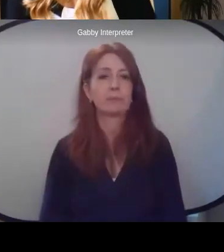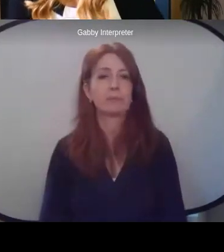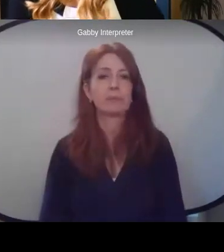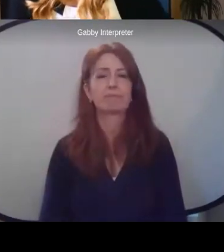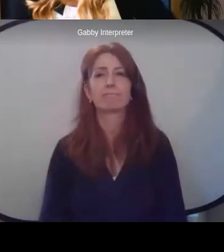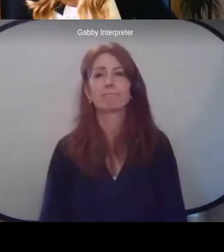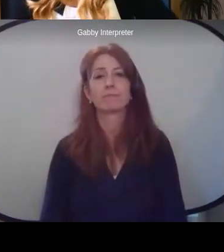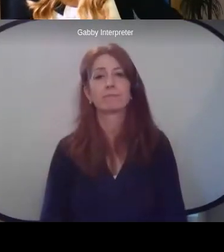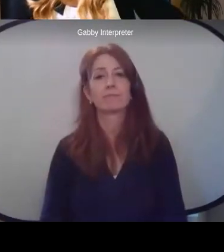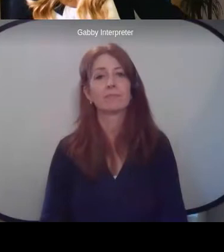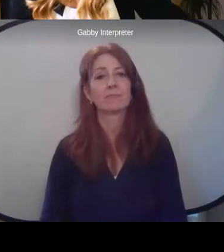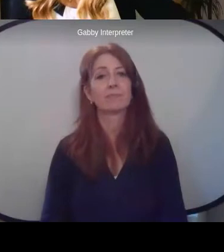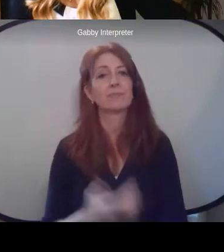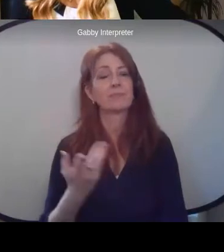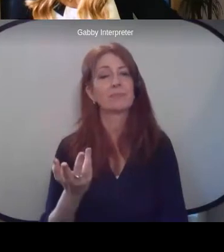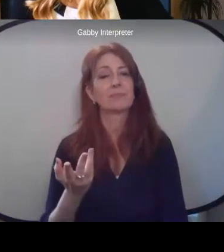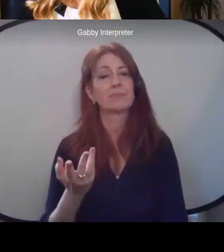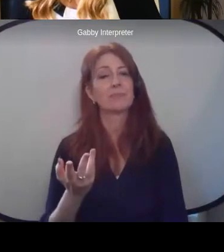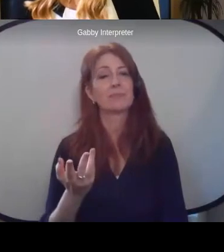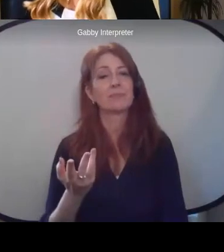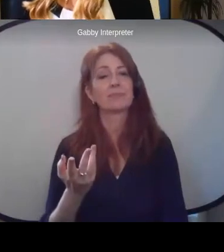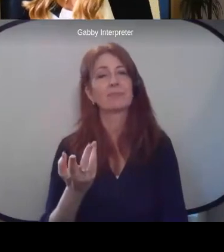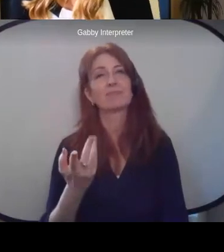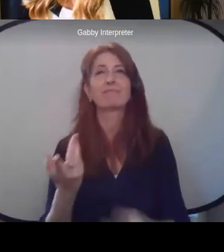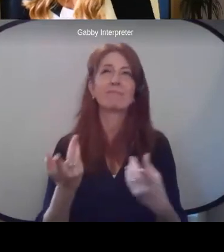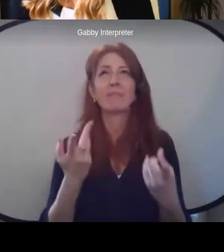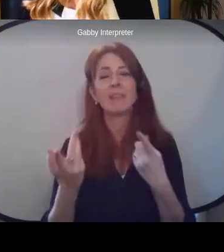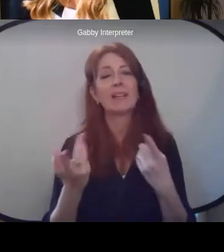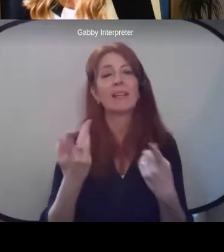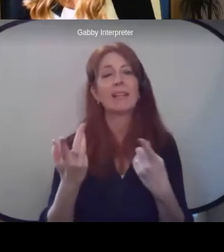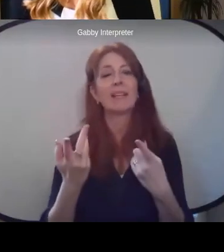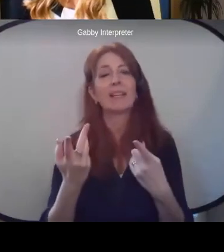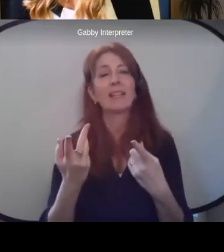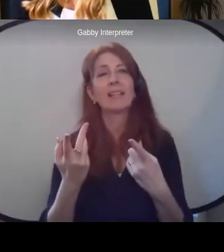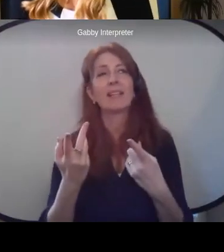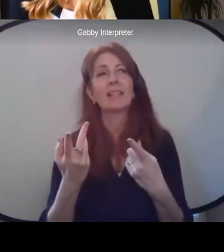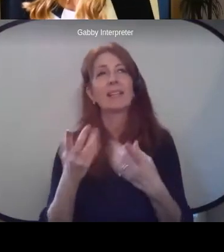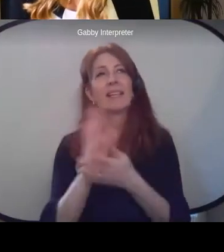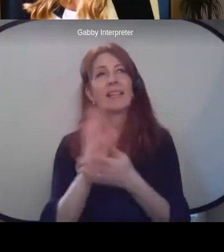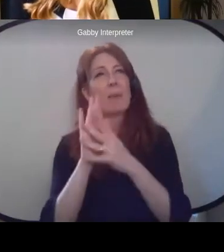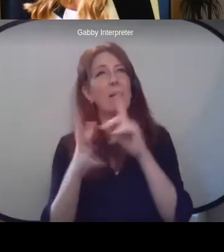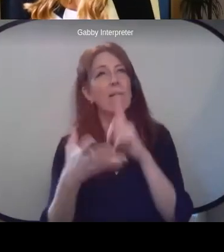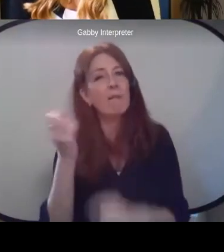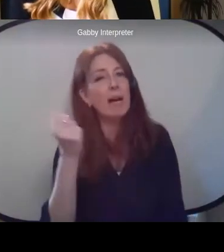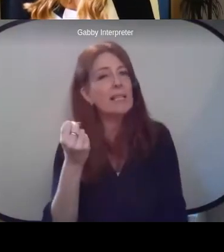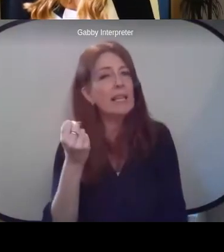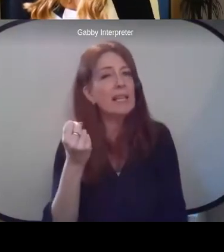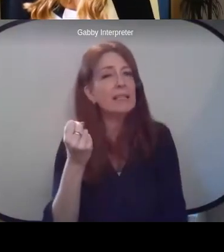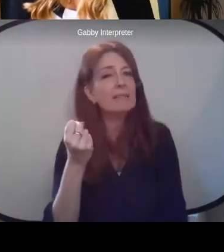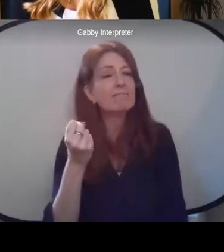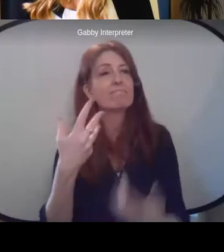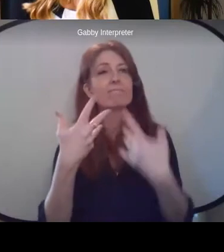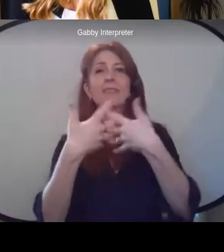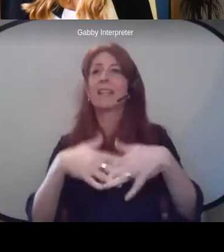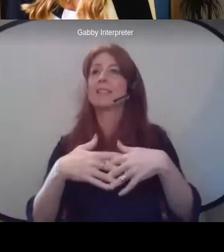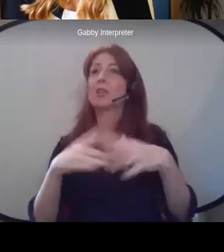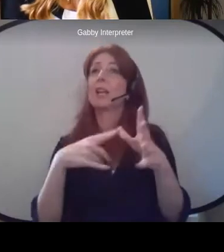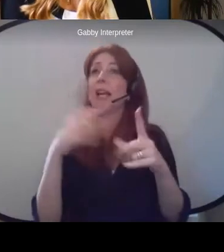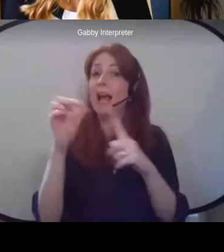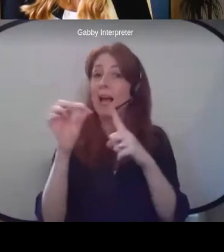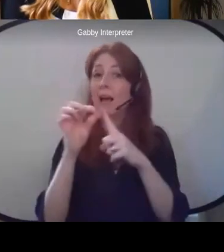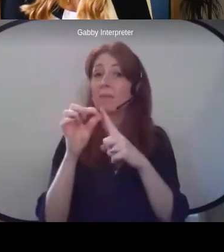than we are now. So it's sort of, you know, I suppose it's finding those technology apps and things